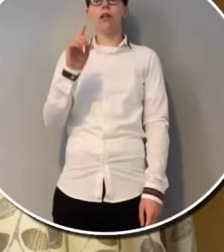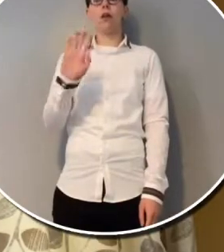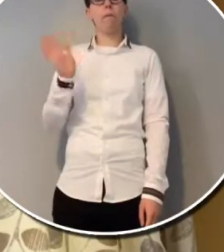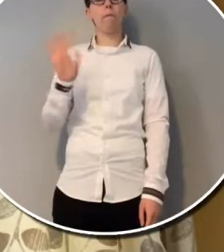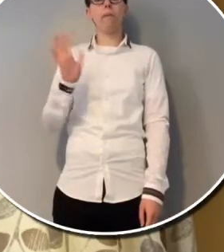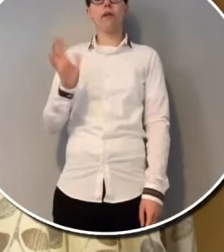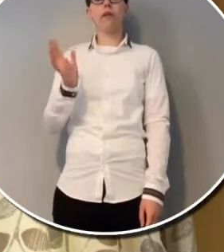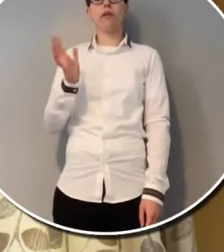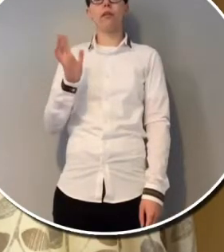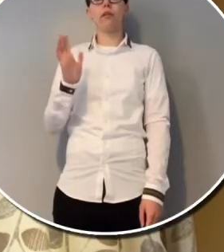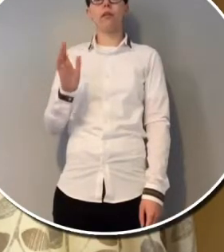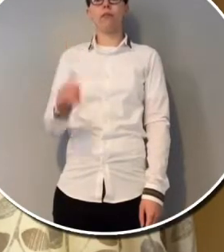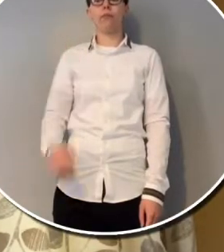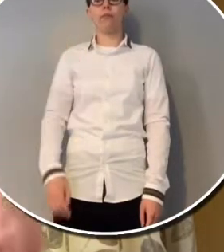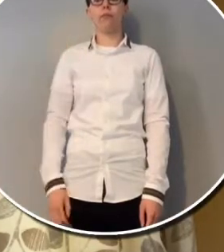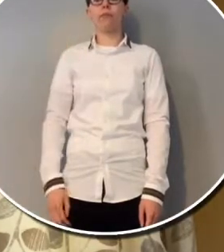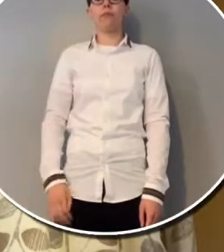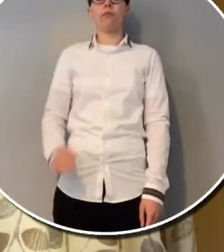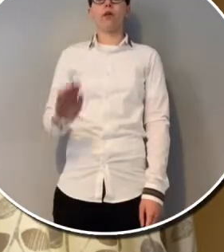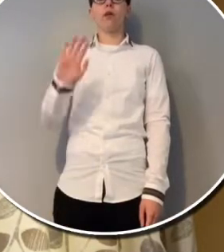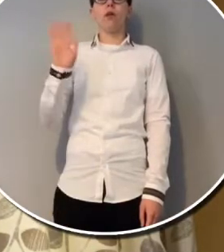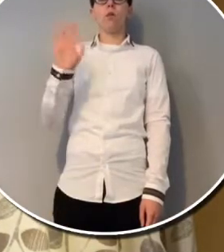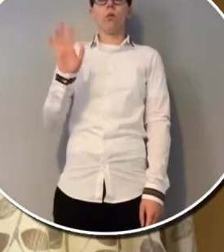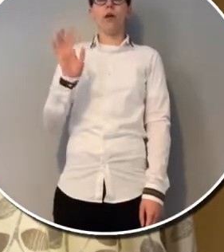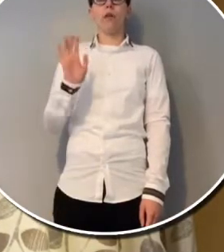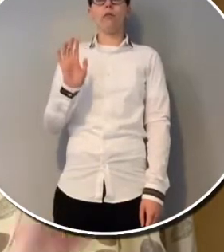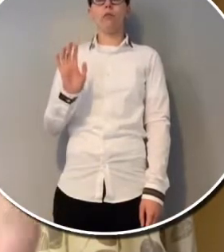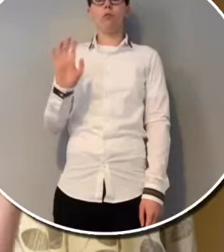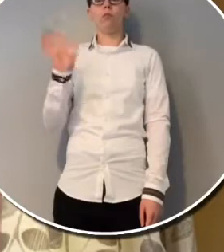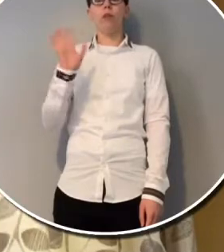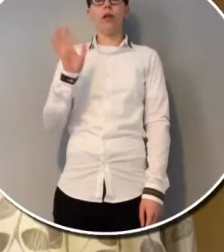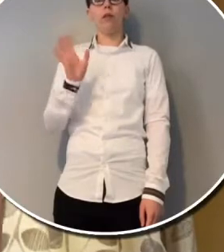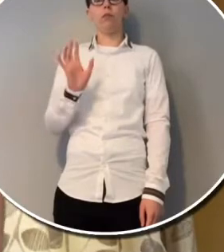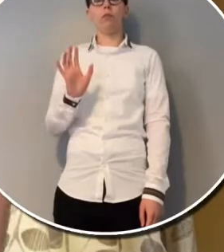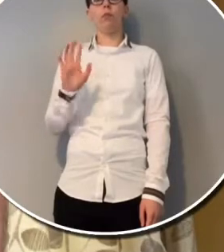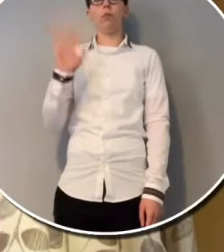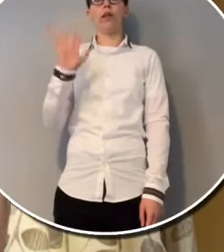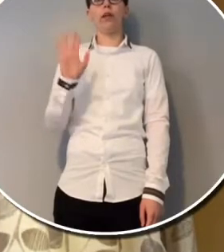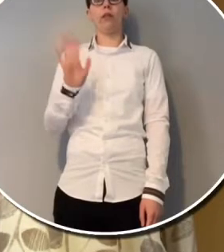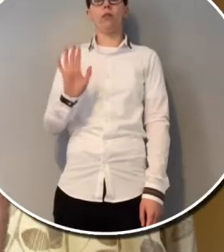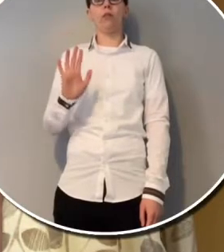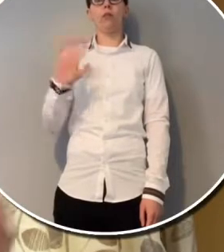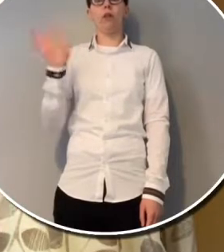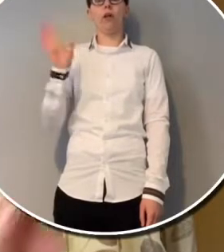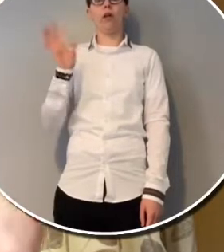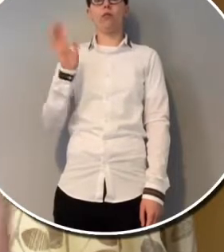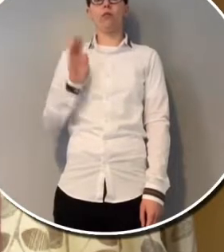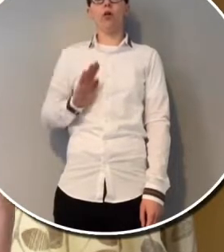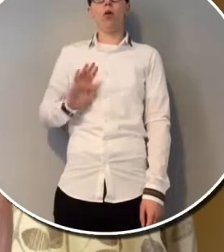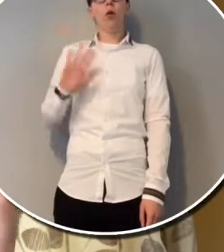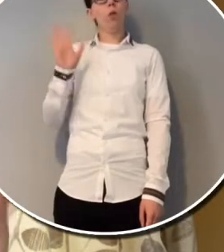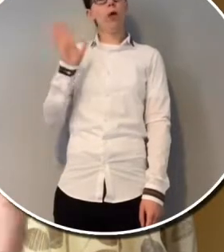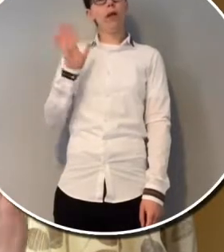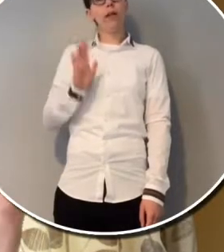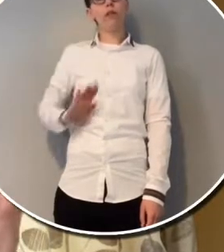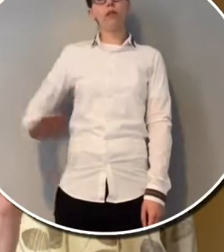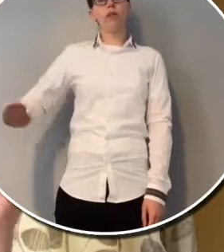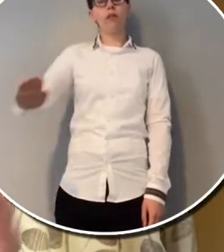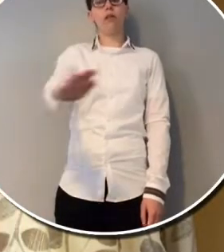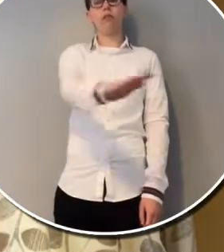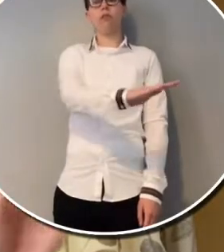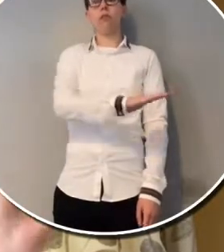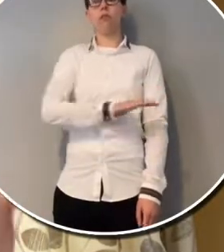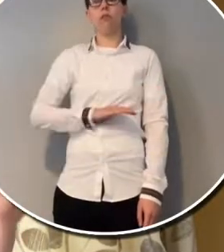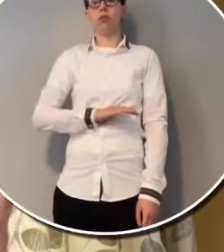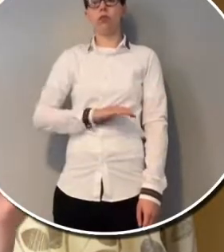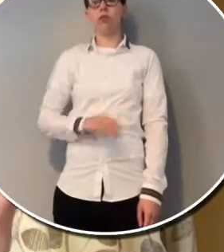them. I've forgotten what I'm doing. We're going to wave them, we're going to say bye-bye. Wave them, wave them, wave them, wave